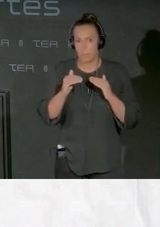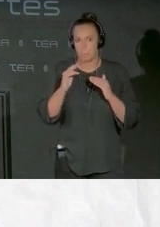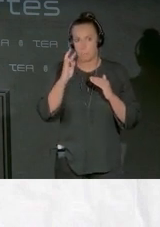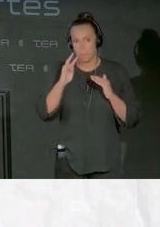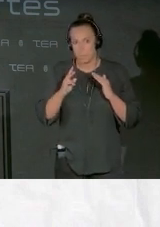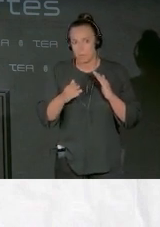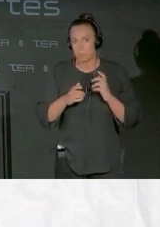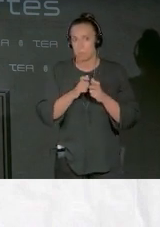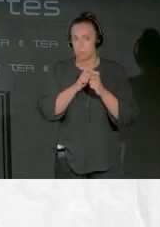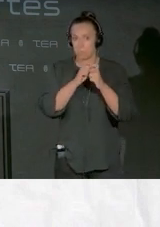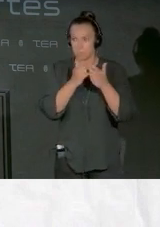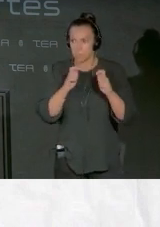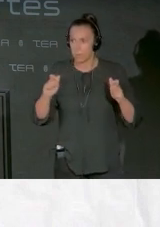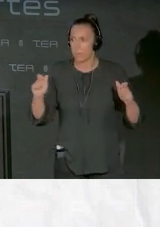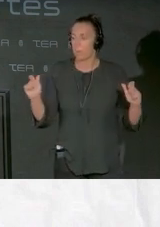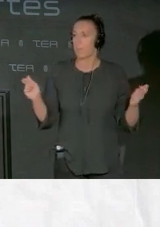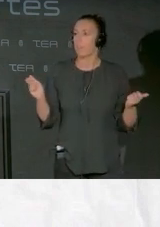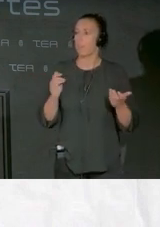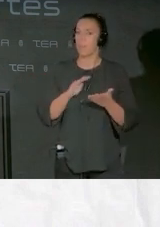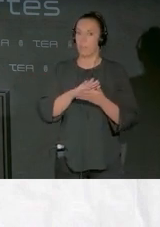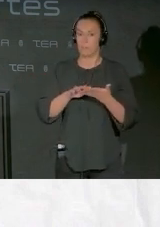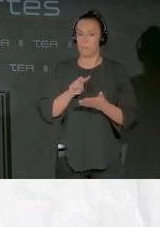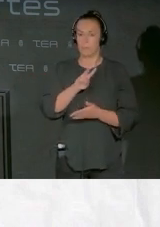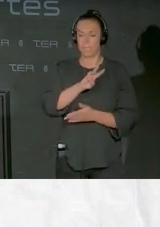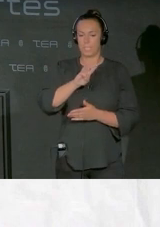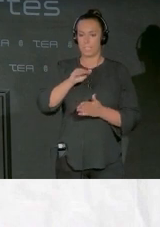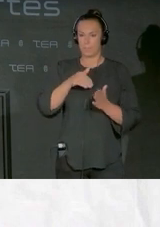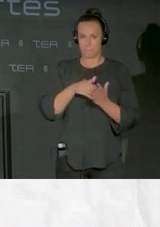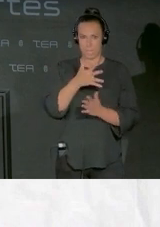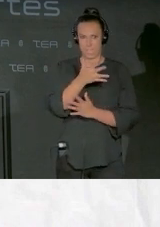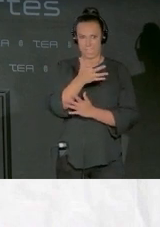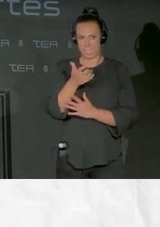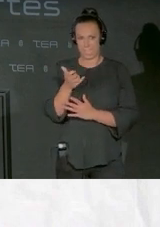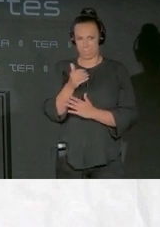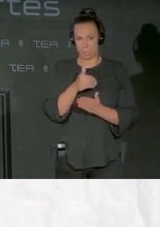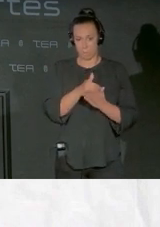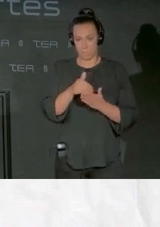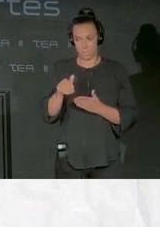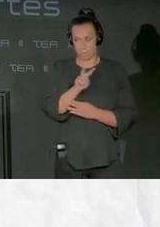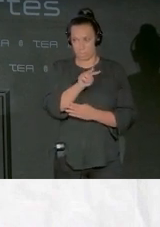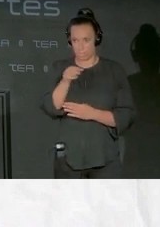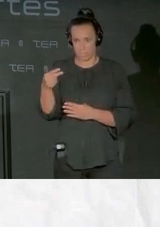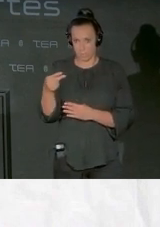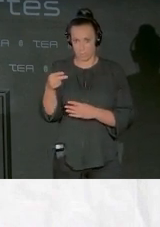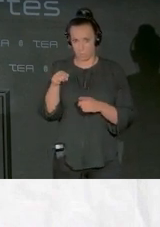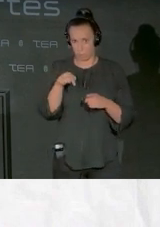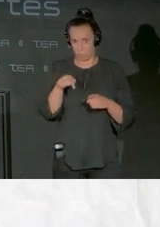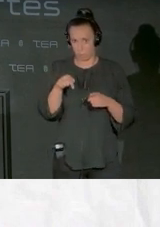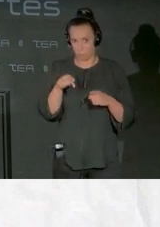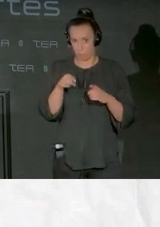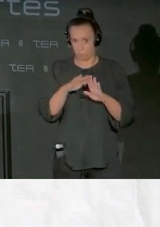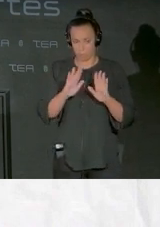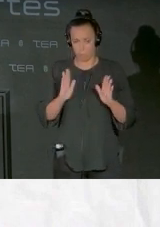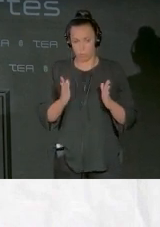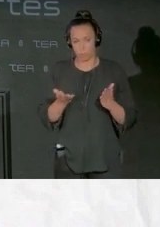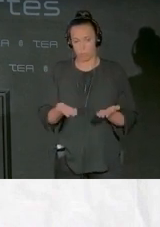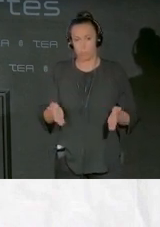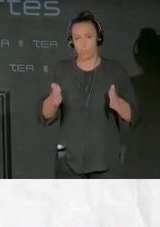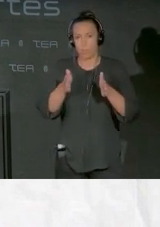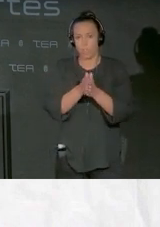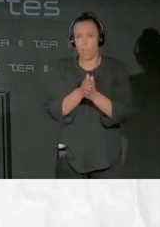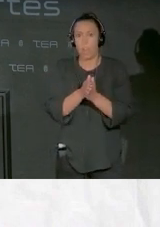23.5 billion euros industry. And a more or less stable global market share, although the forecasts are